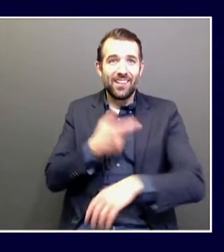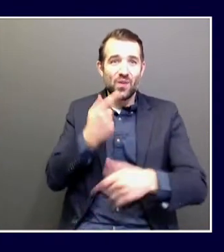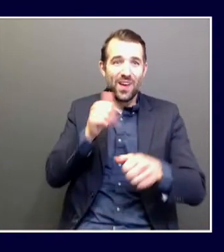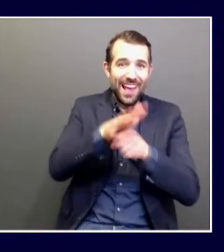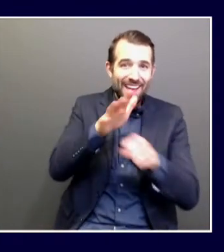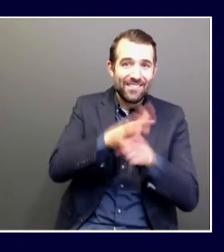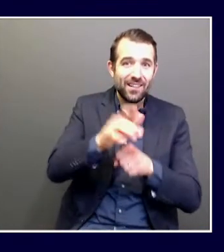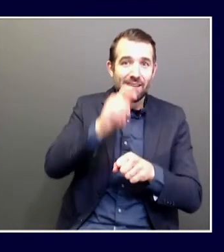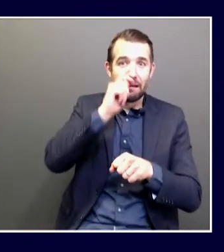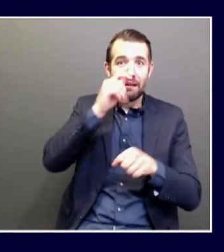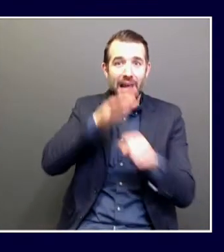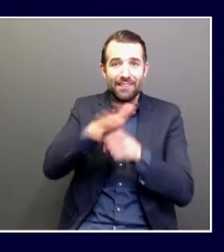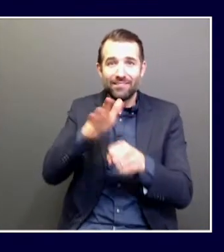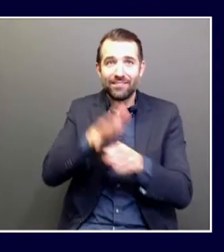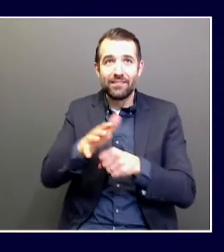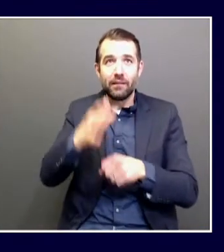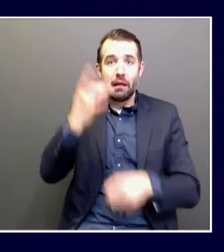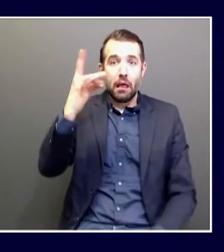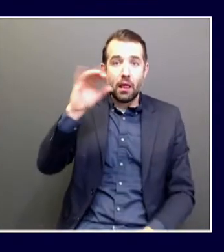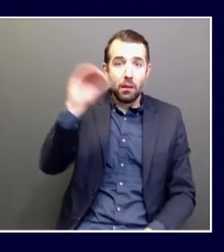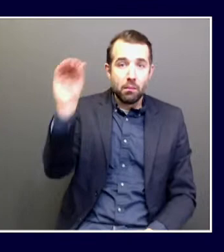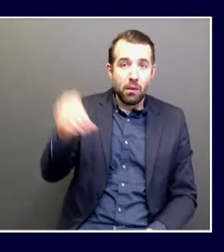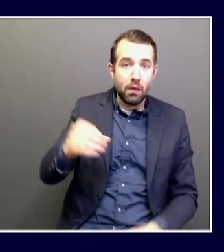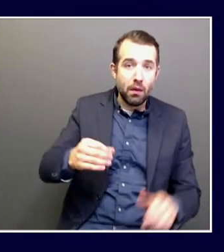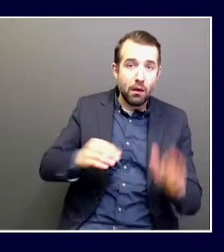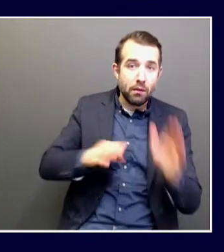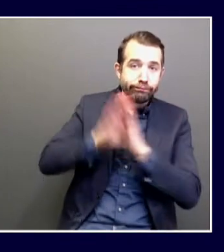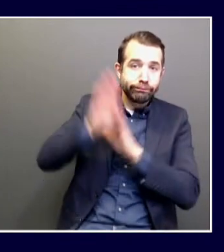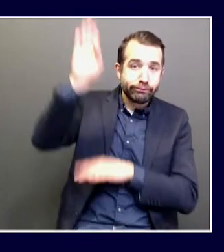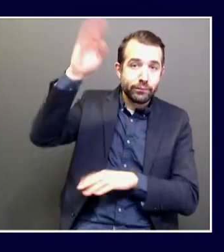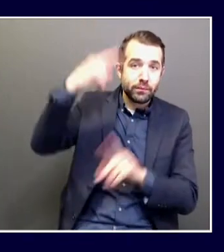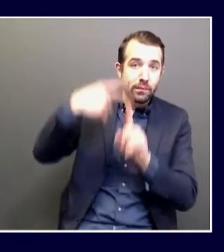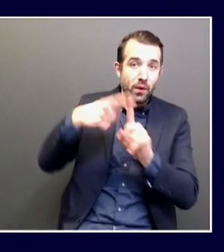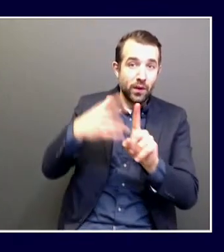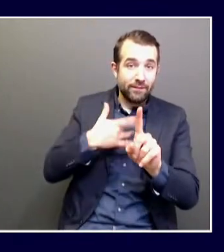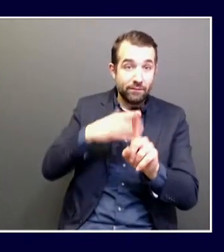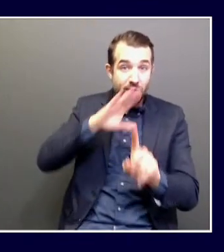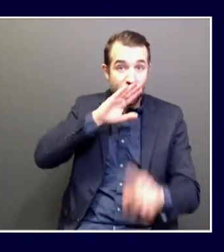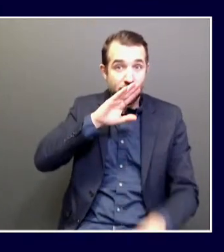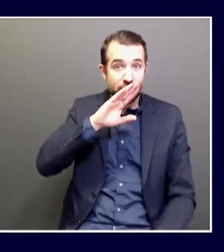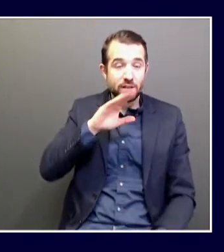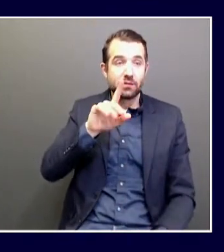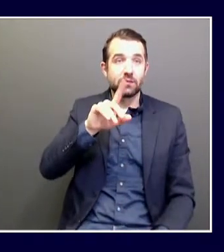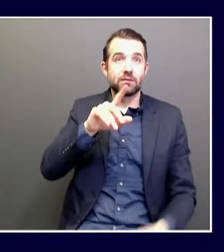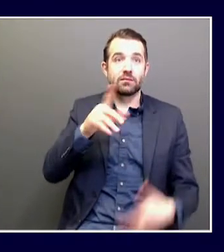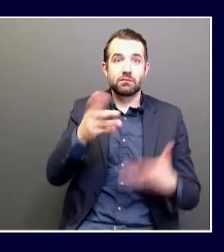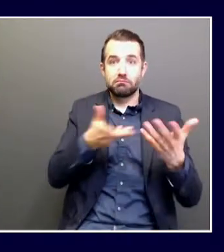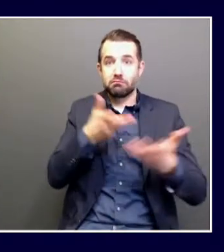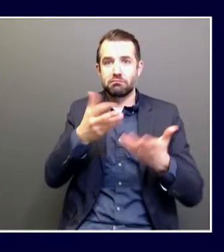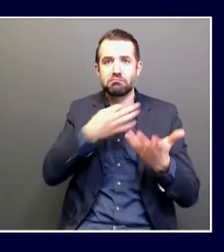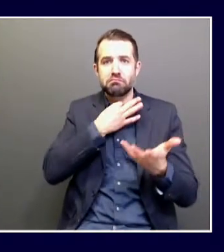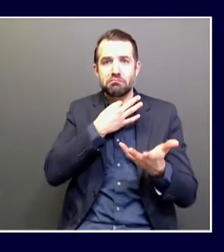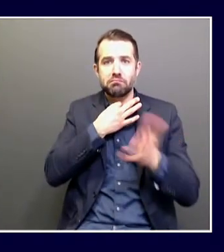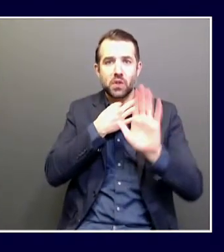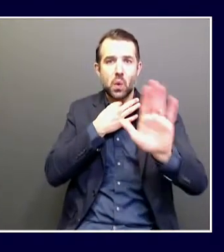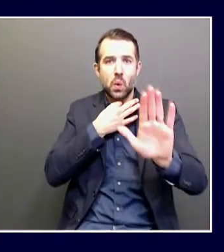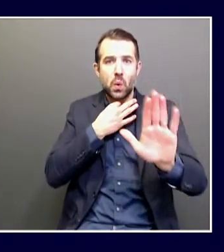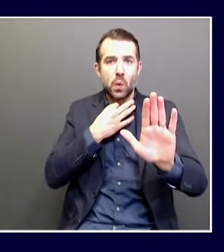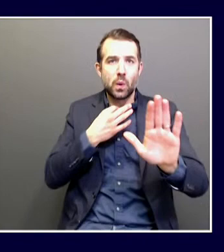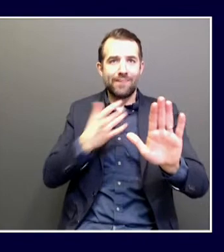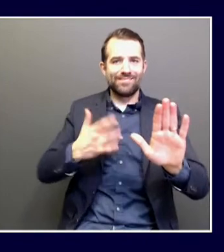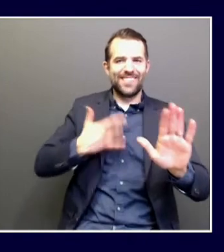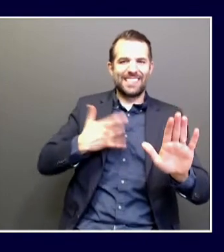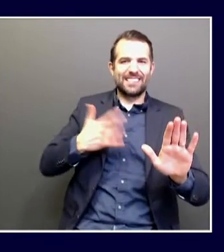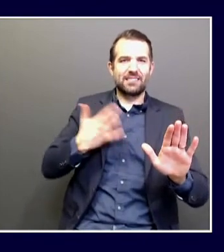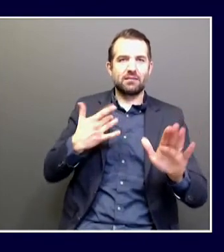18.05% positivity rate? It's just you hear a lot from a lot of different people, and I just would love to hear how you feel at this point in time.